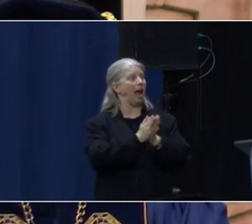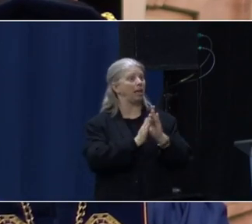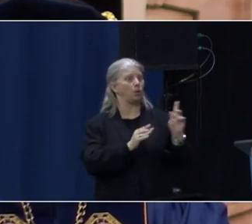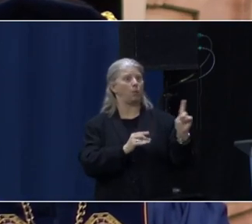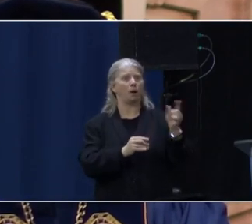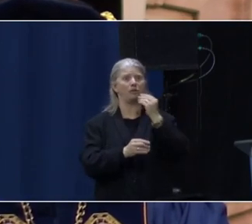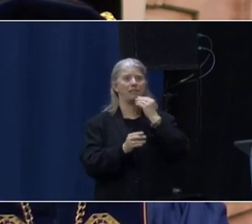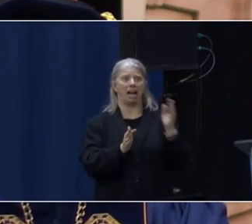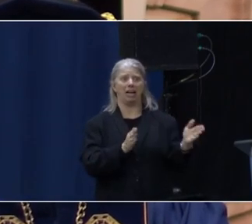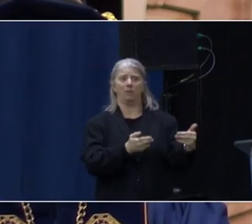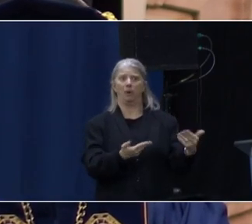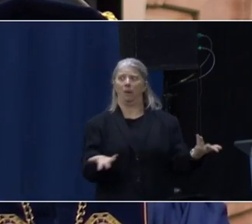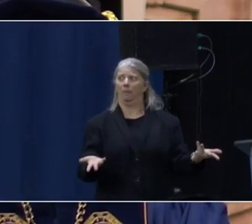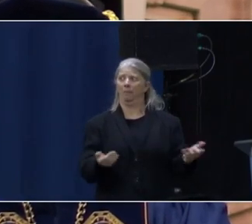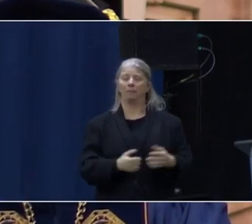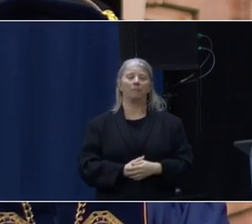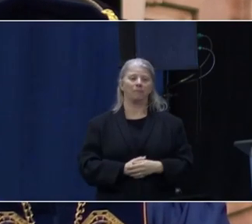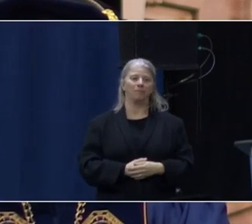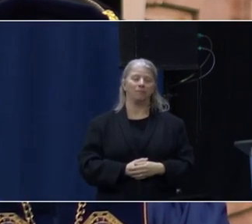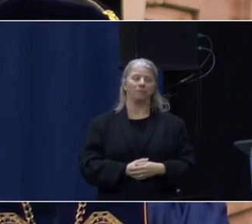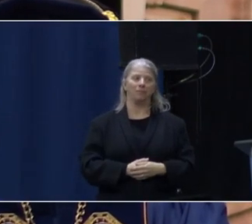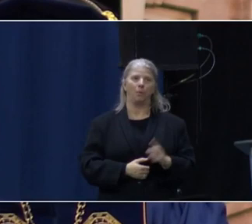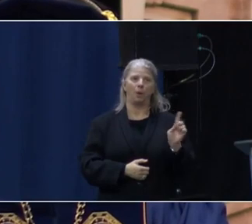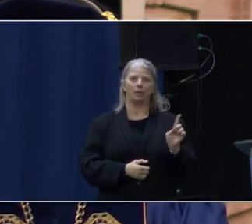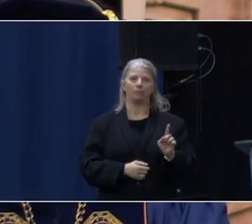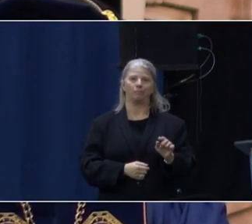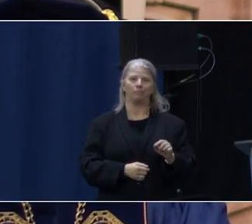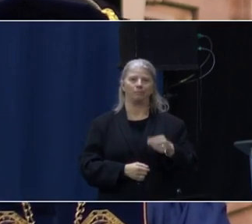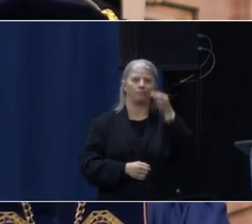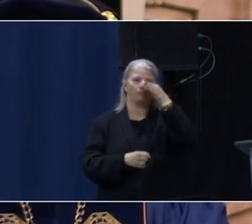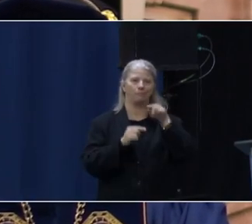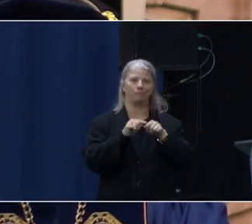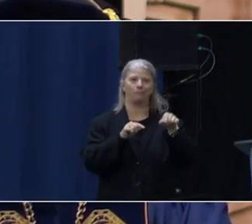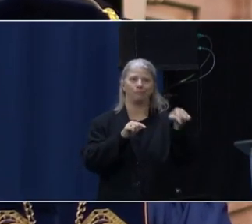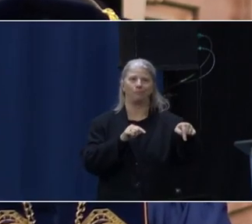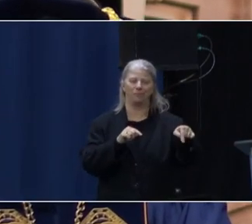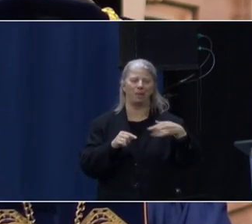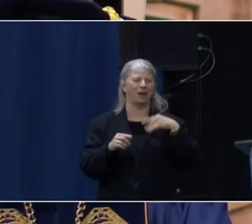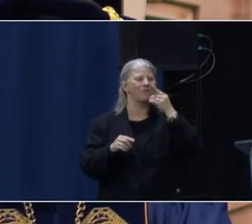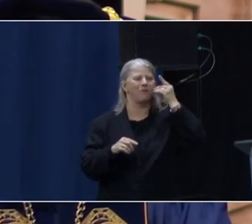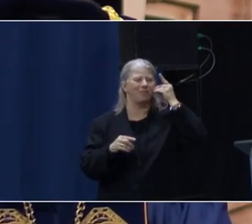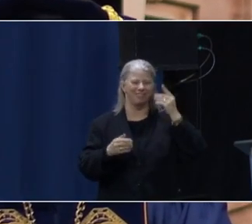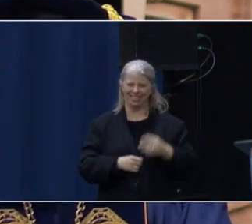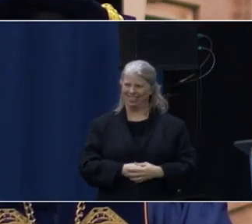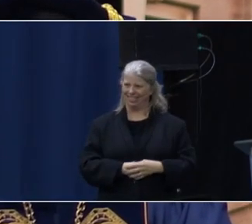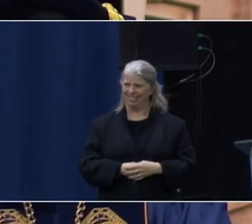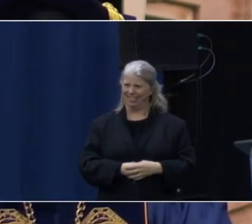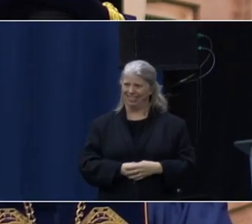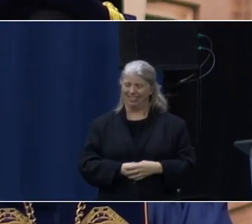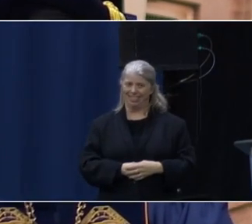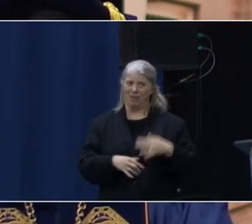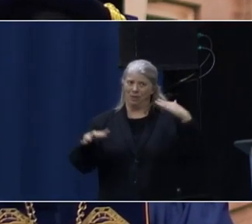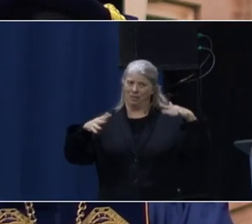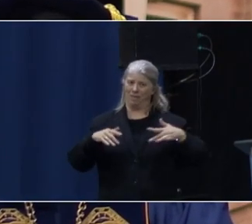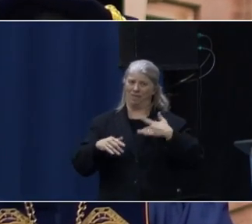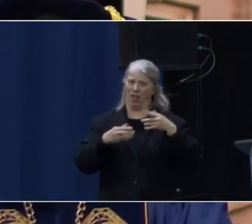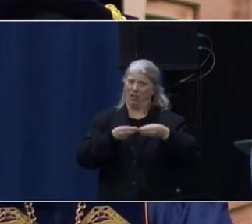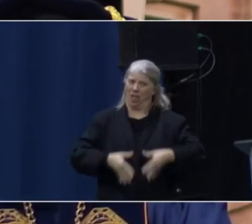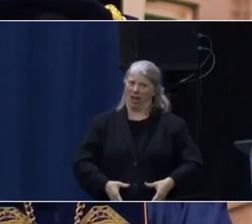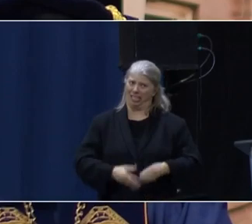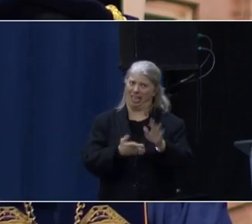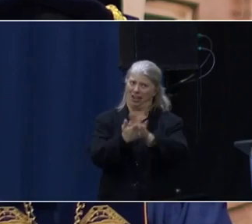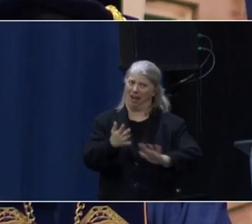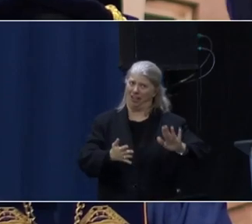where the dining hall was. Turns out it was not even a minute walk from my dorm. Make some noise if you've ever felt lost